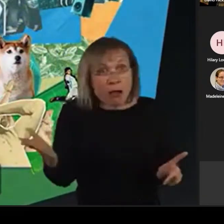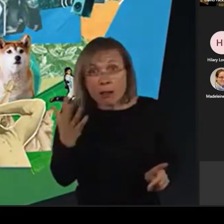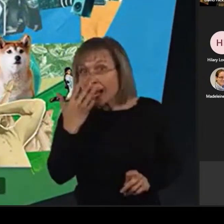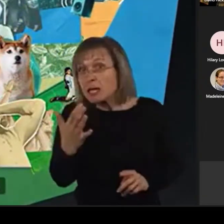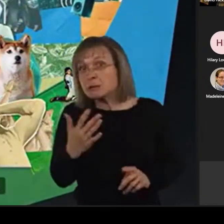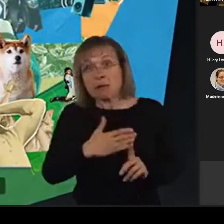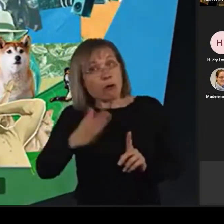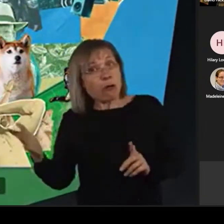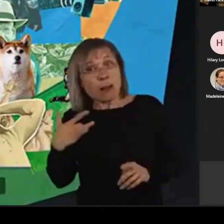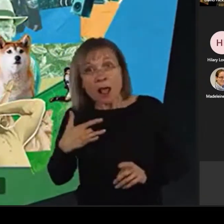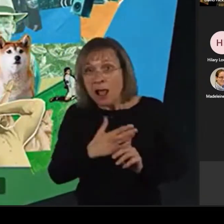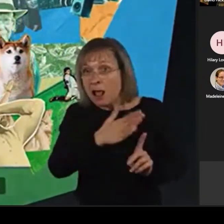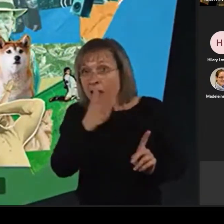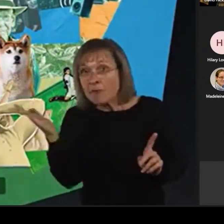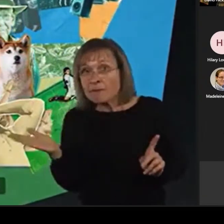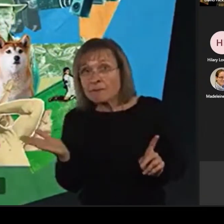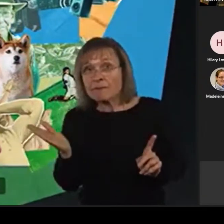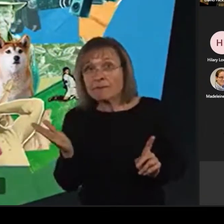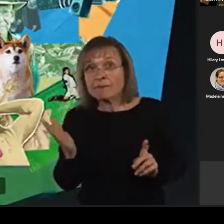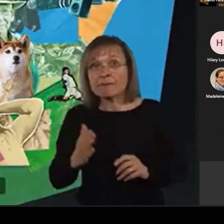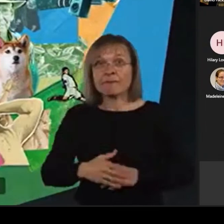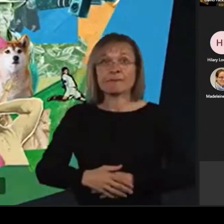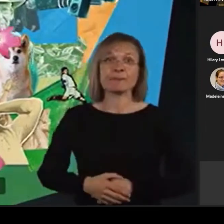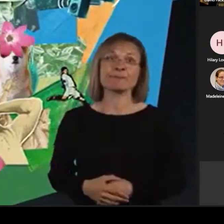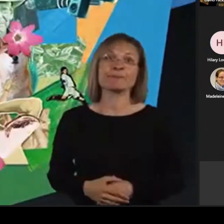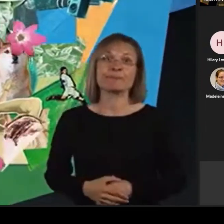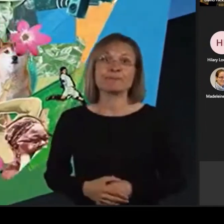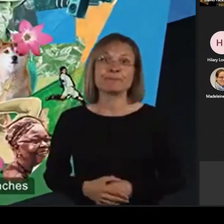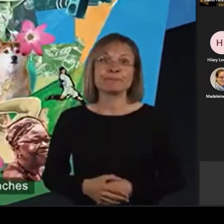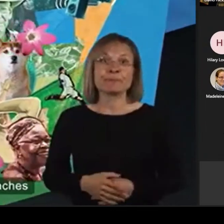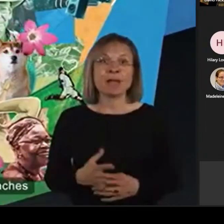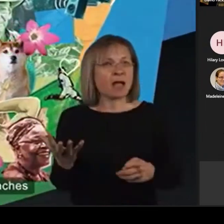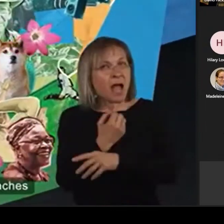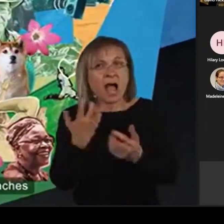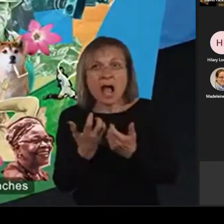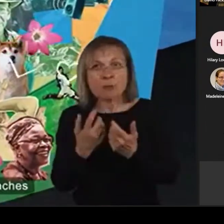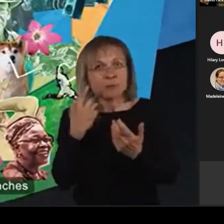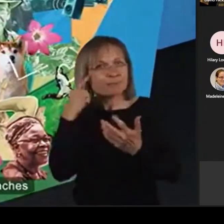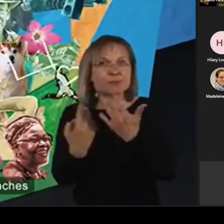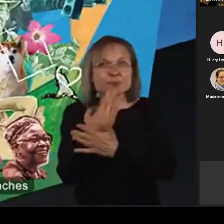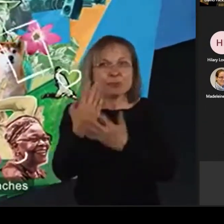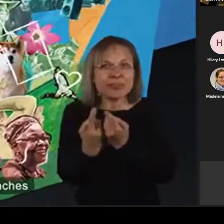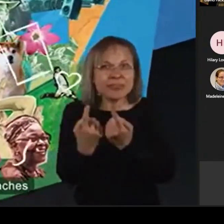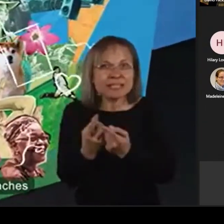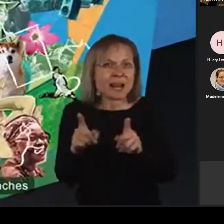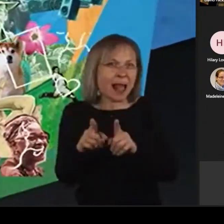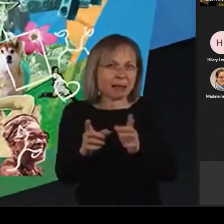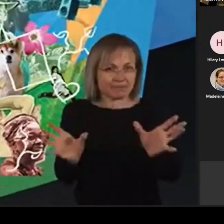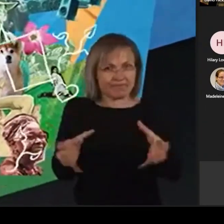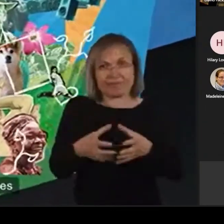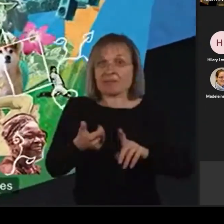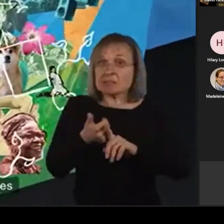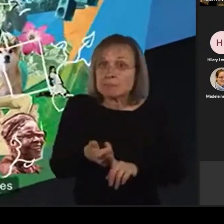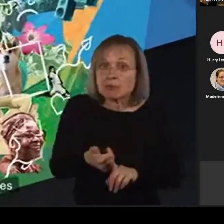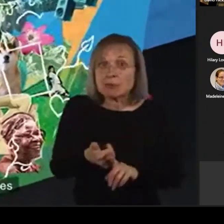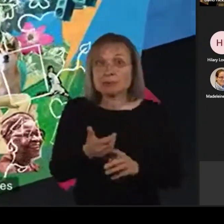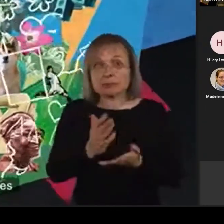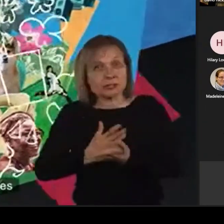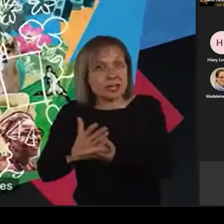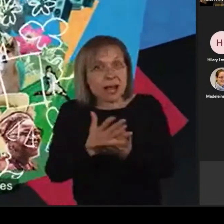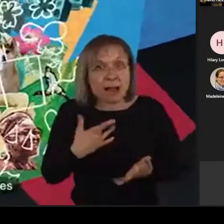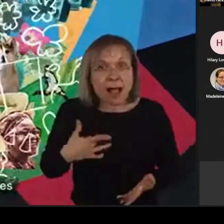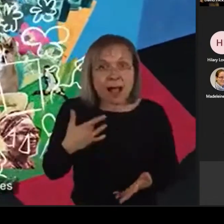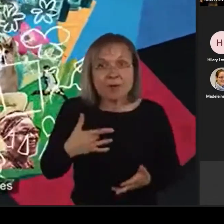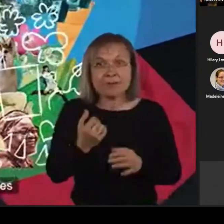of belonging at every age and stage of life. Realised through innovative approaches like circles